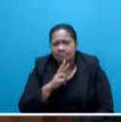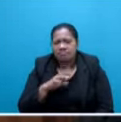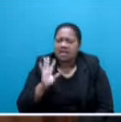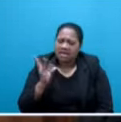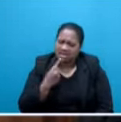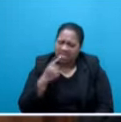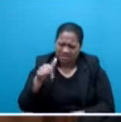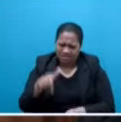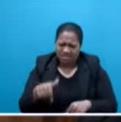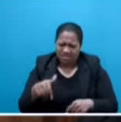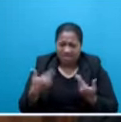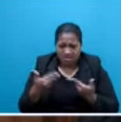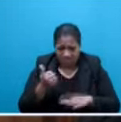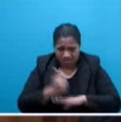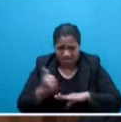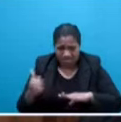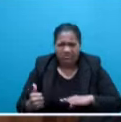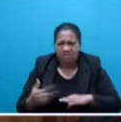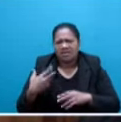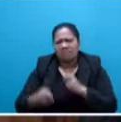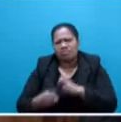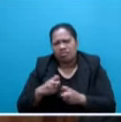resolve problems faced by our farmers.